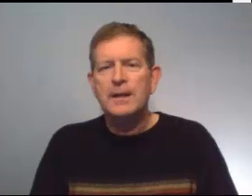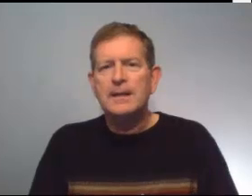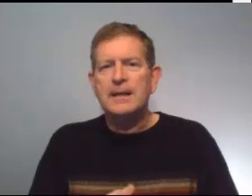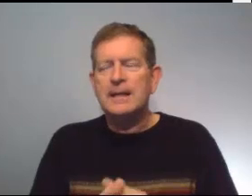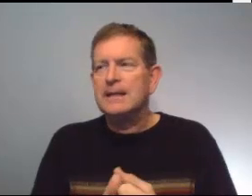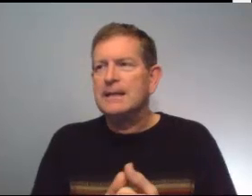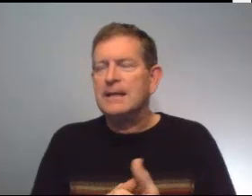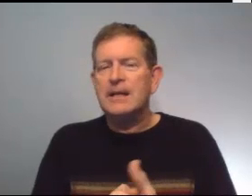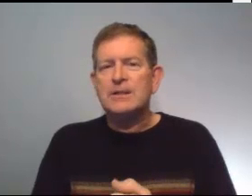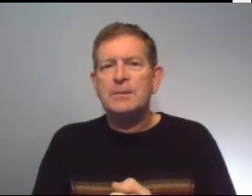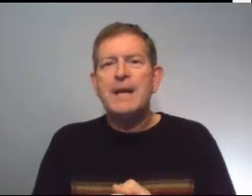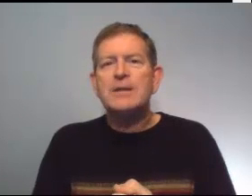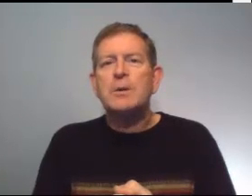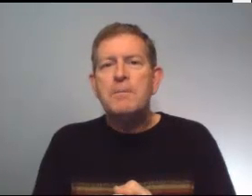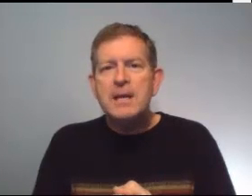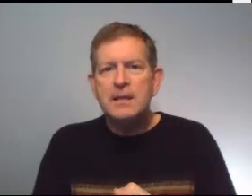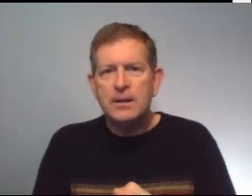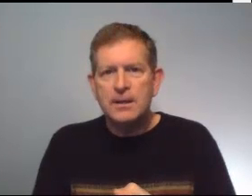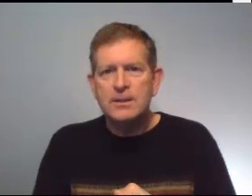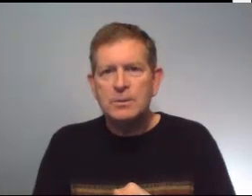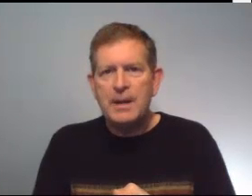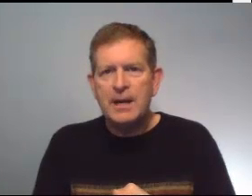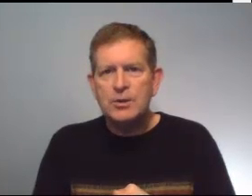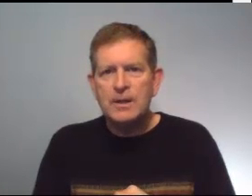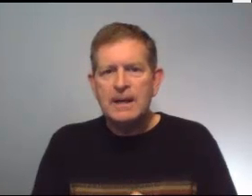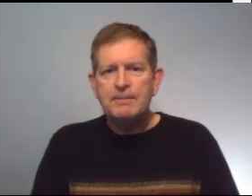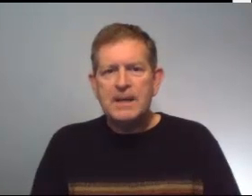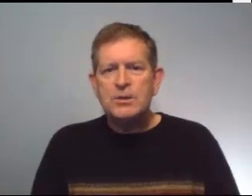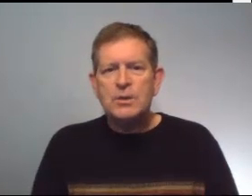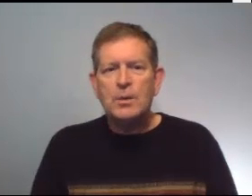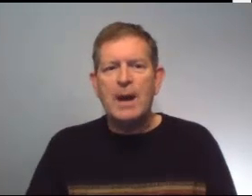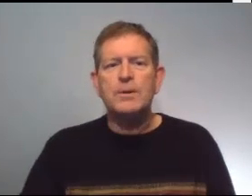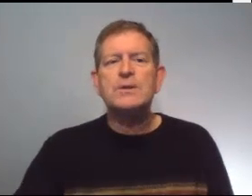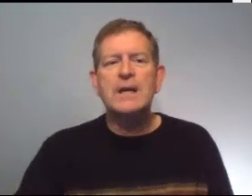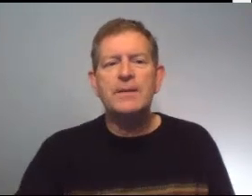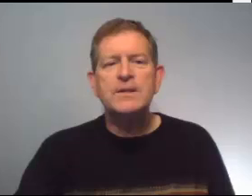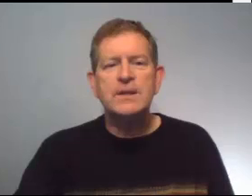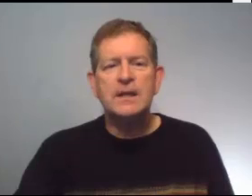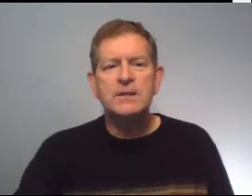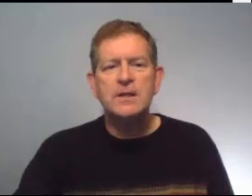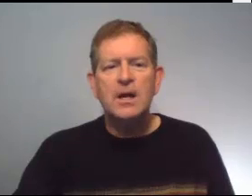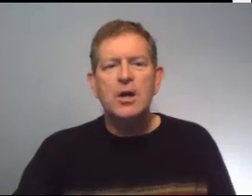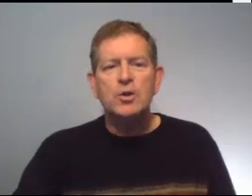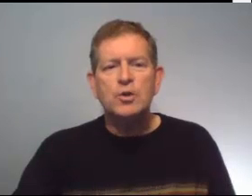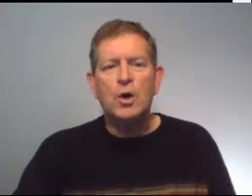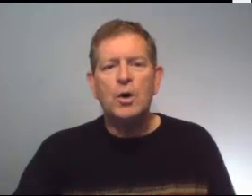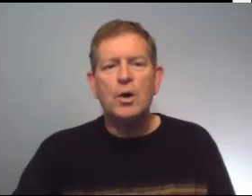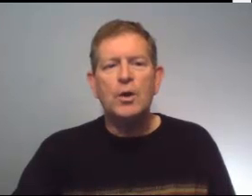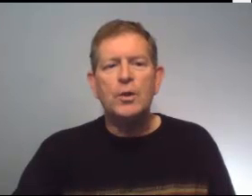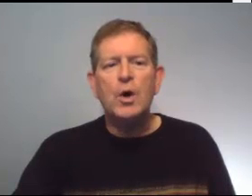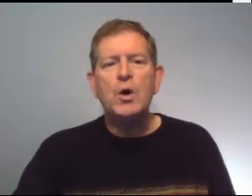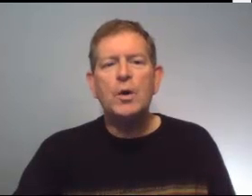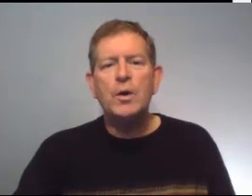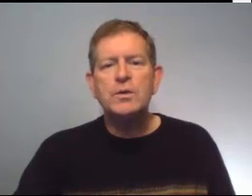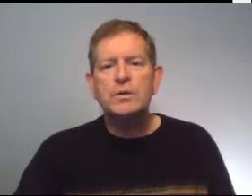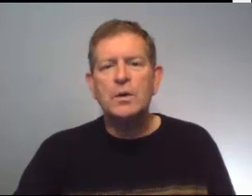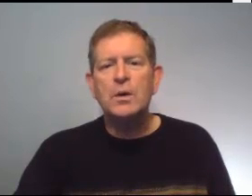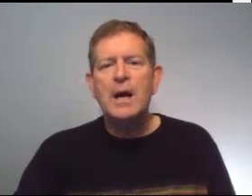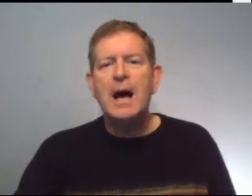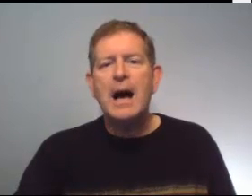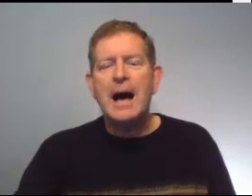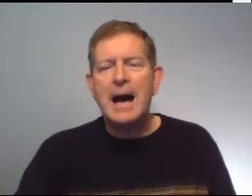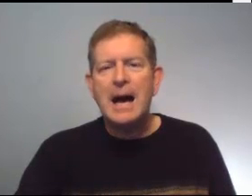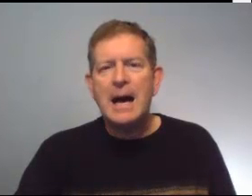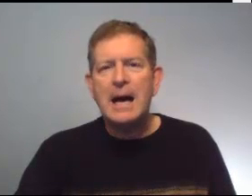placeholder. It simply has to be there in Spanish. And so I would say in this sentence, yo no